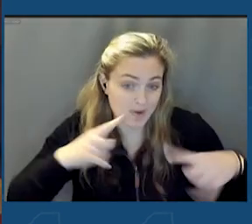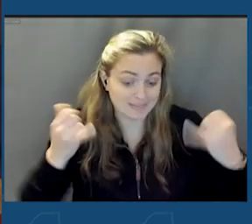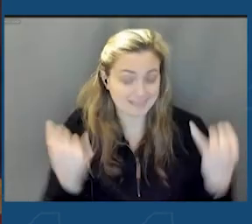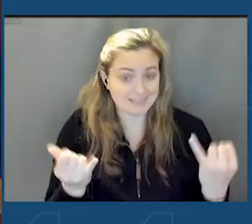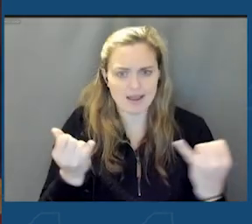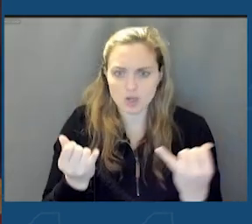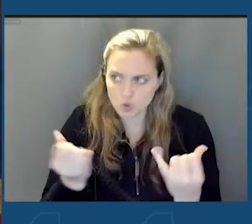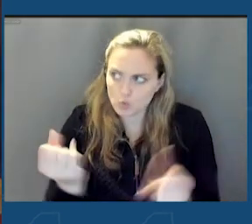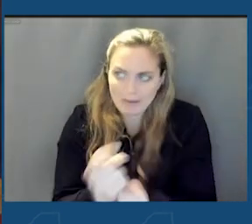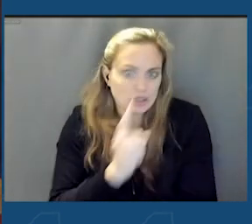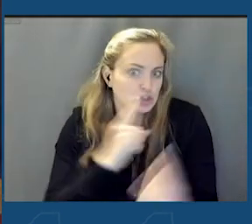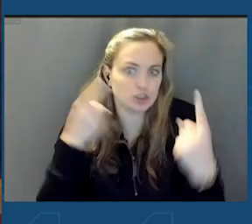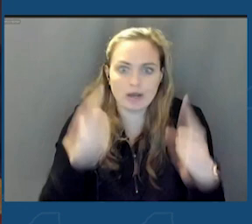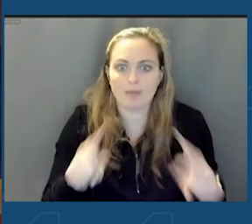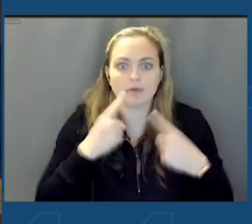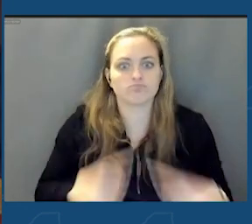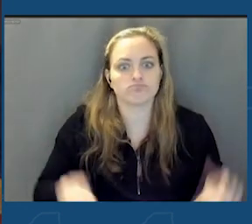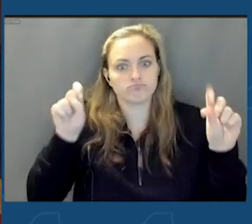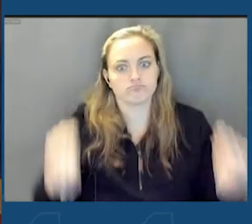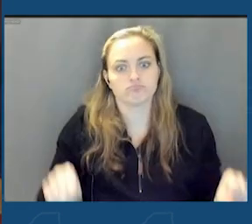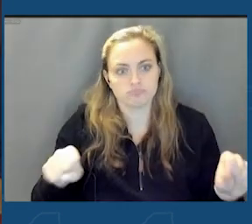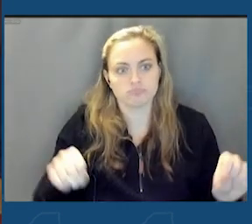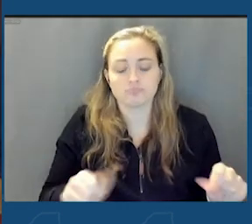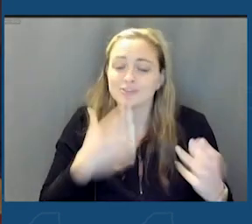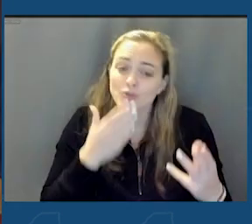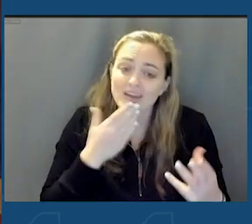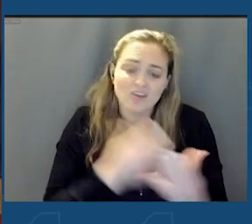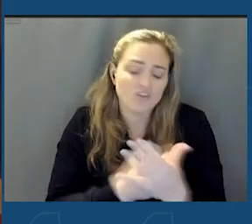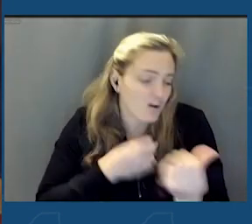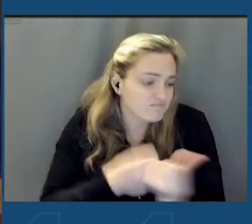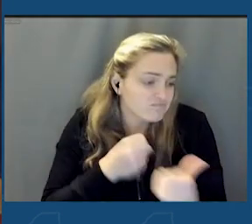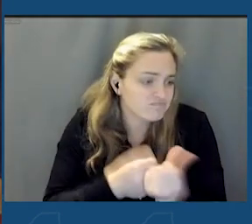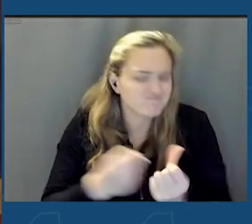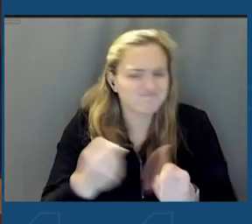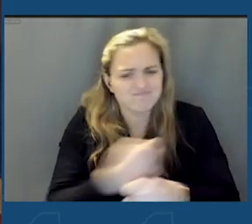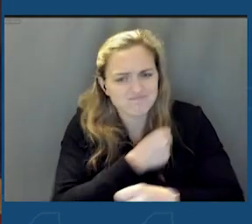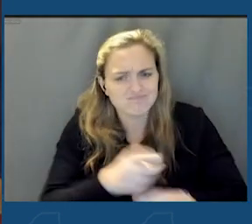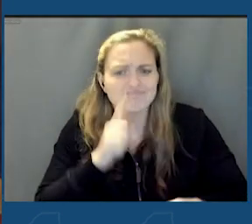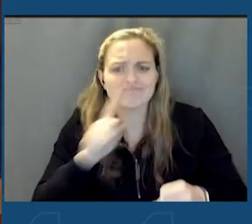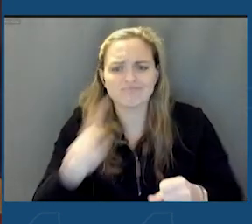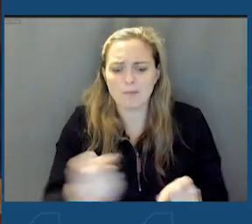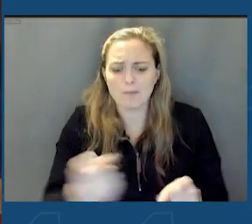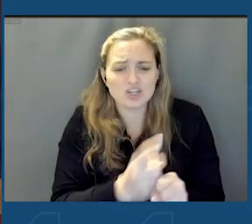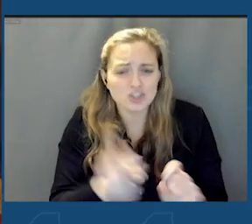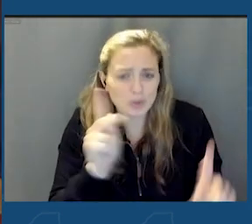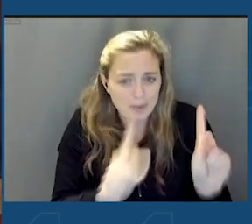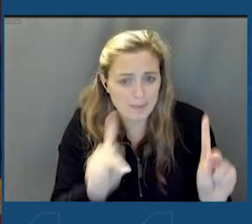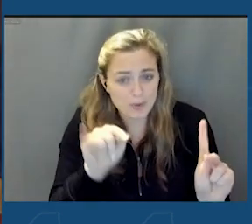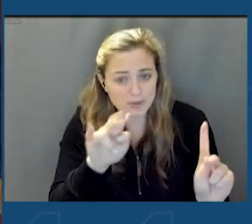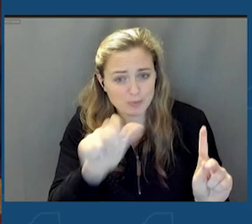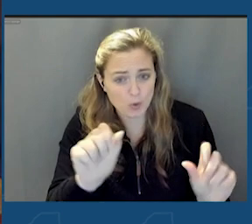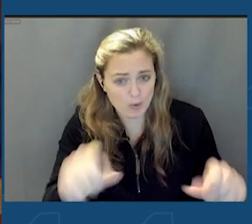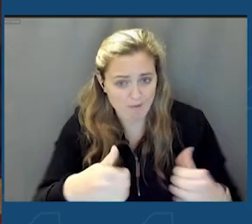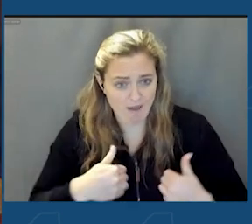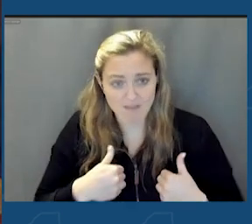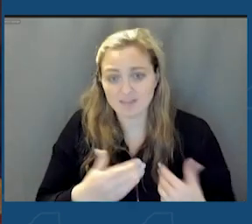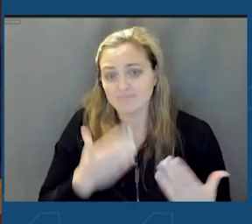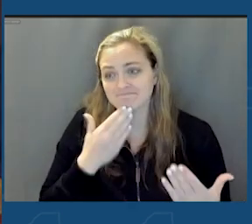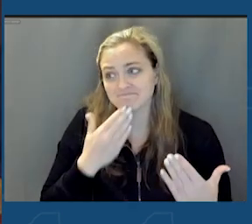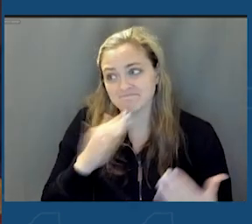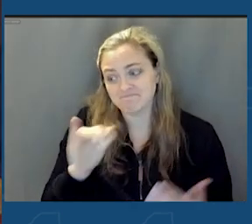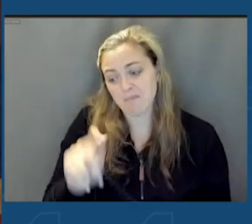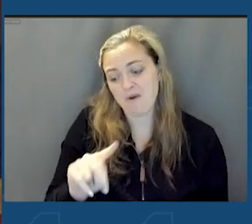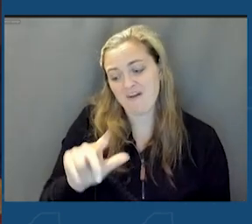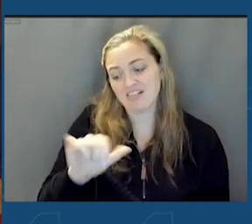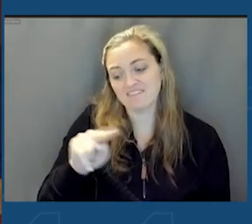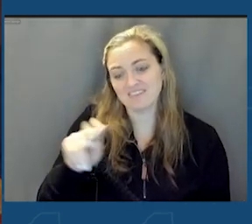you for your tenacity in fighting for the people of this borough as well. Let's give a round of applause to our Borough President, Mark Levine.